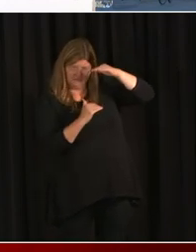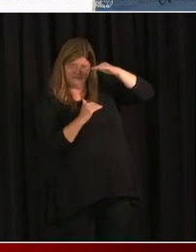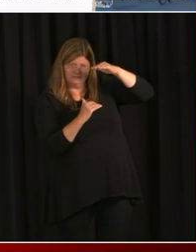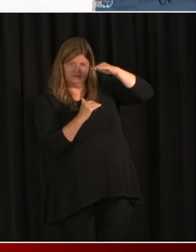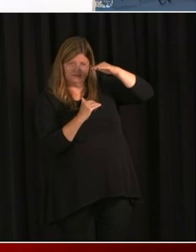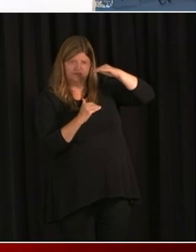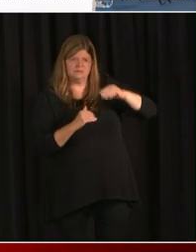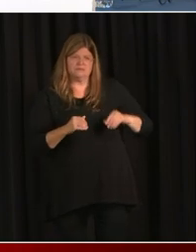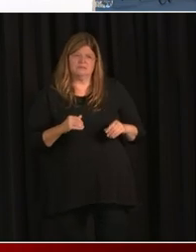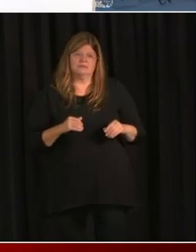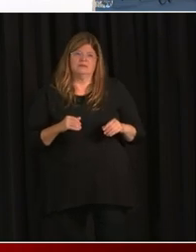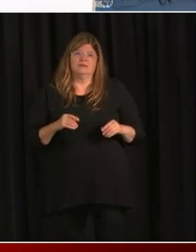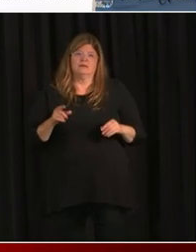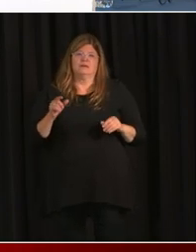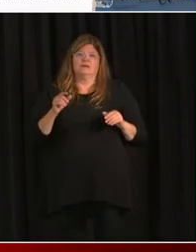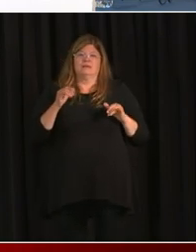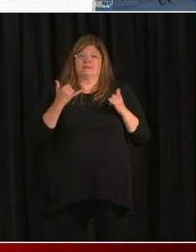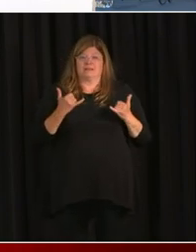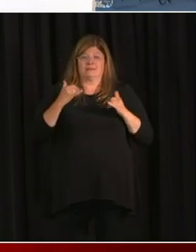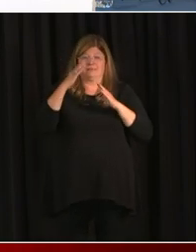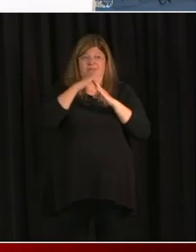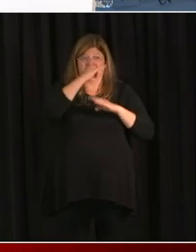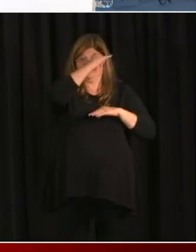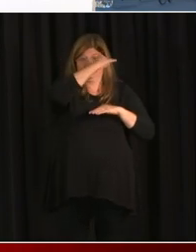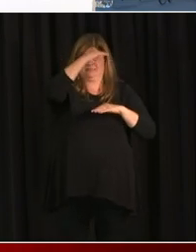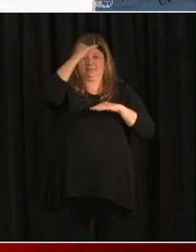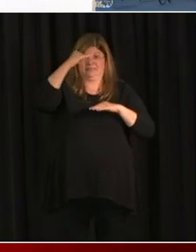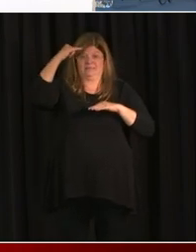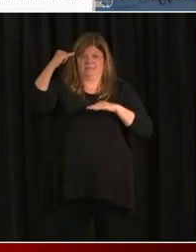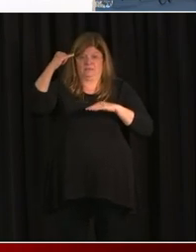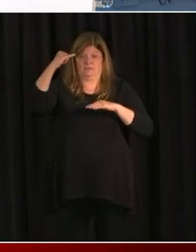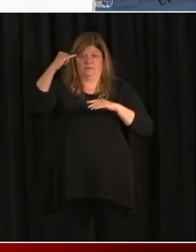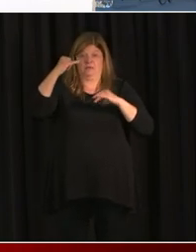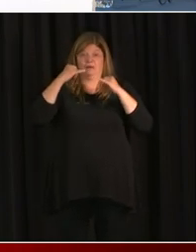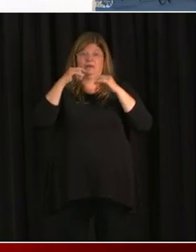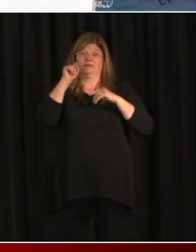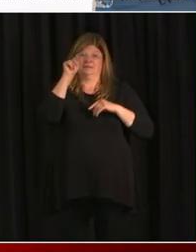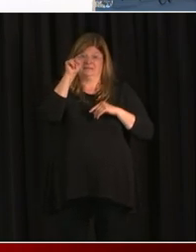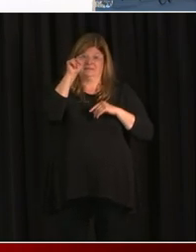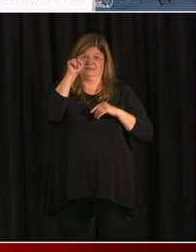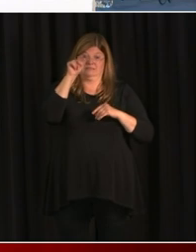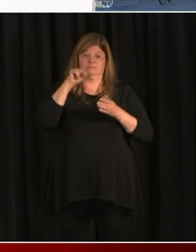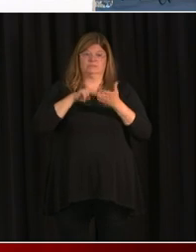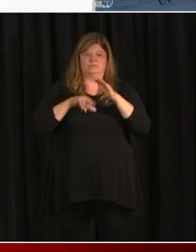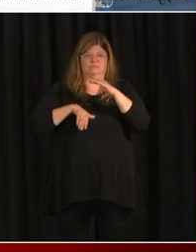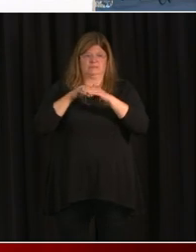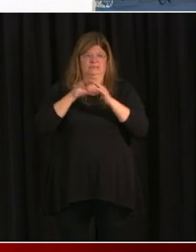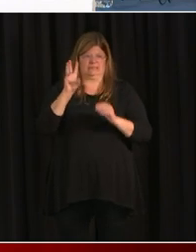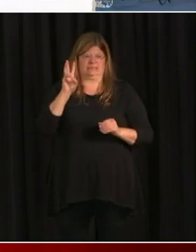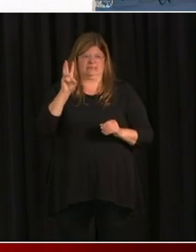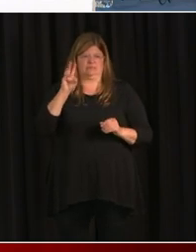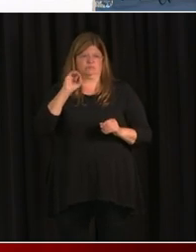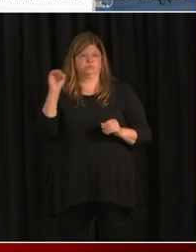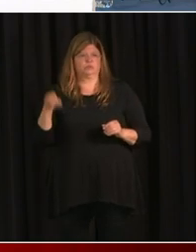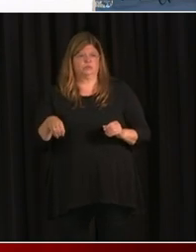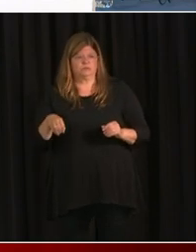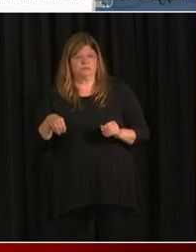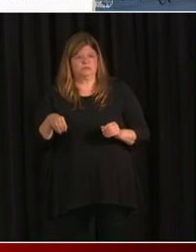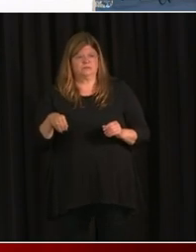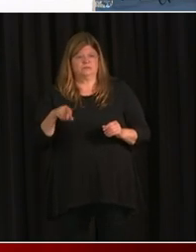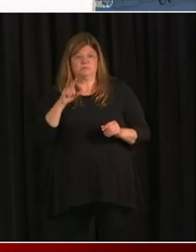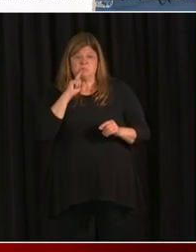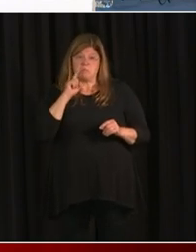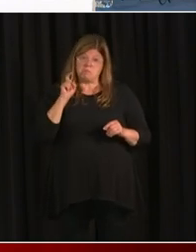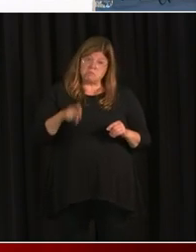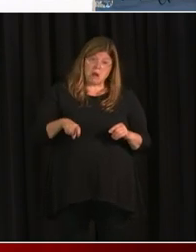dotted line would be at 60%. So it doesn't necessarily have to be at a match for us to be seeing that we are